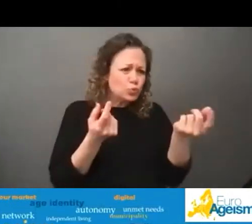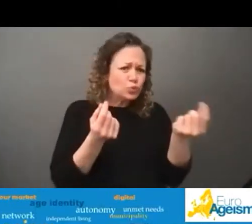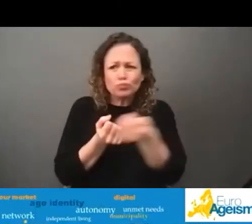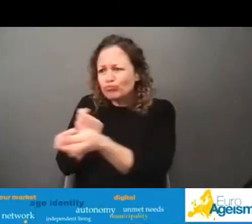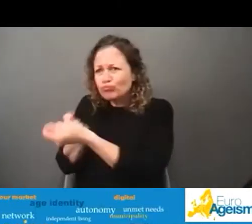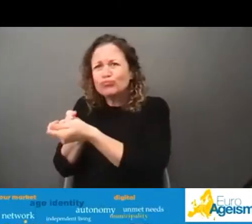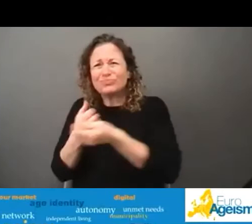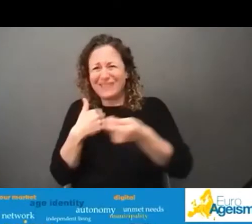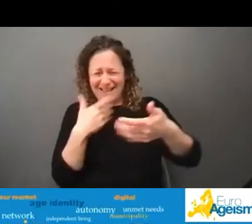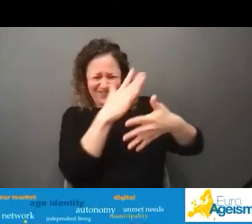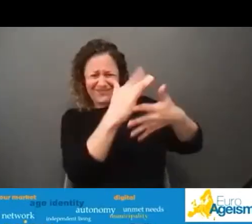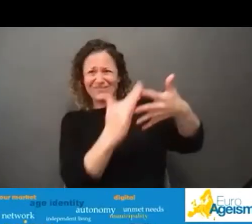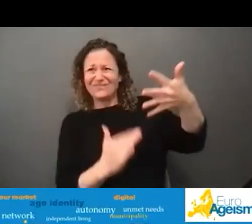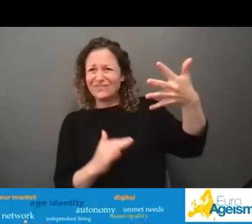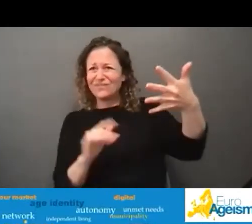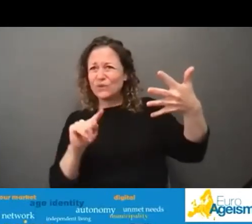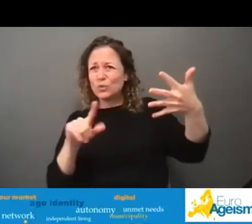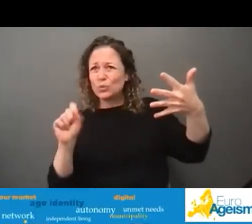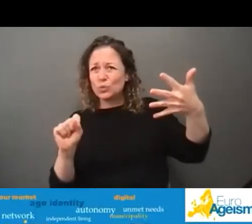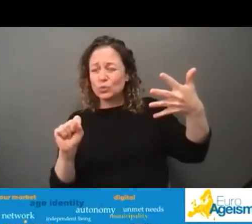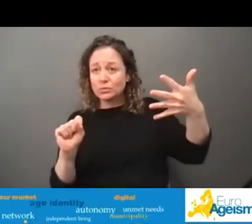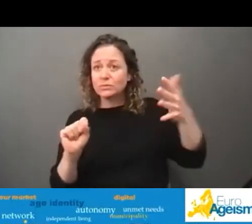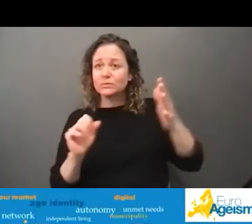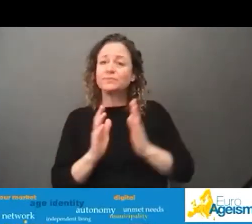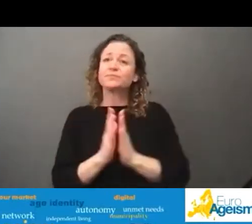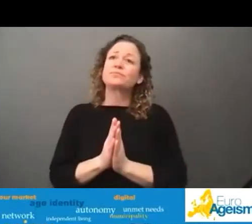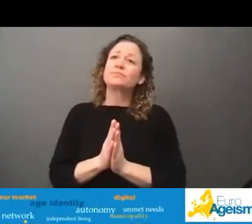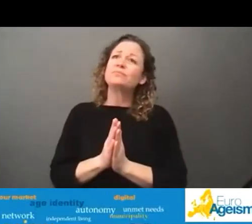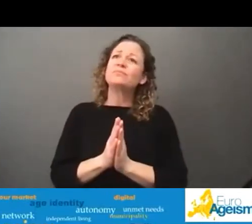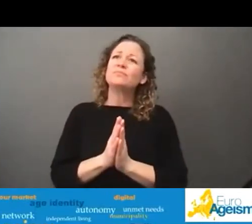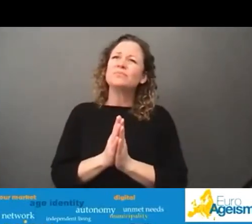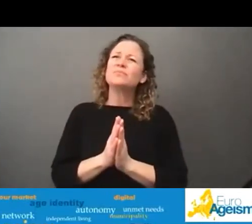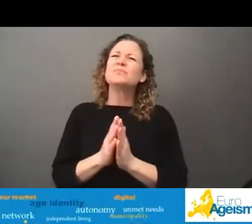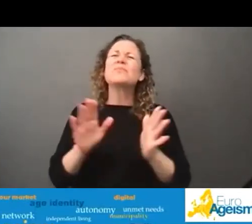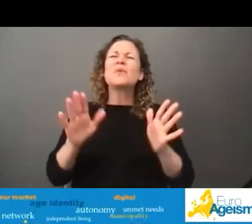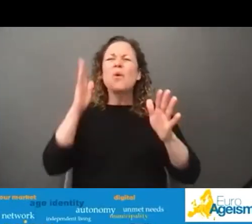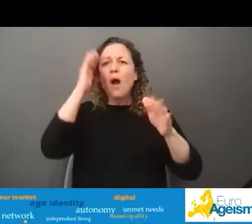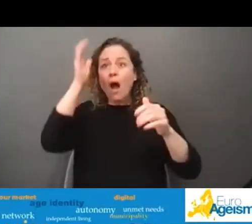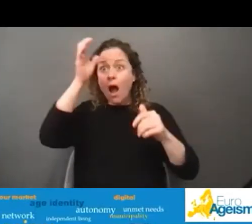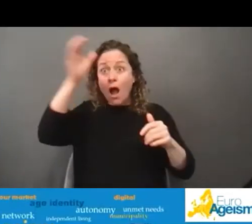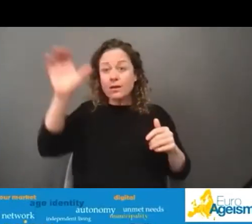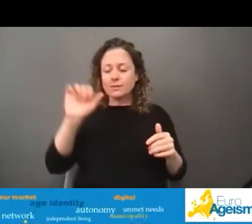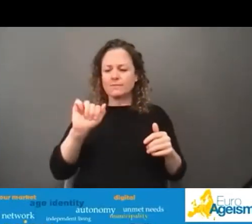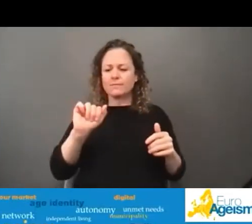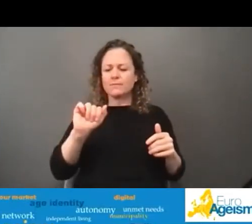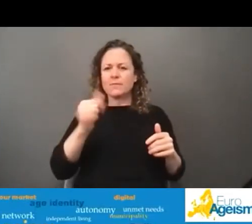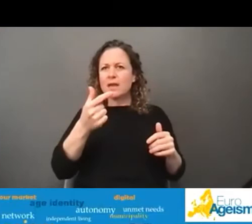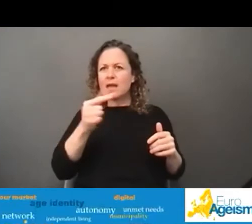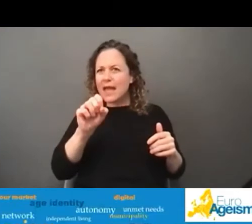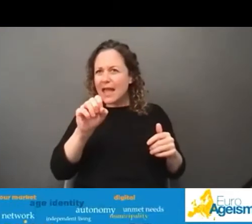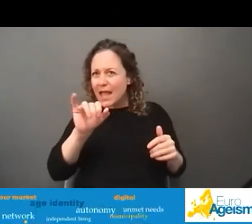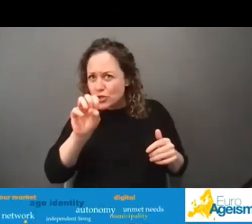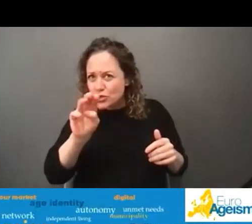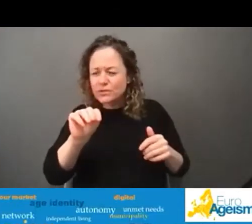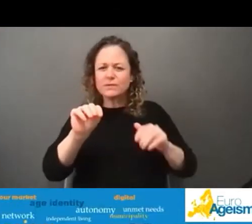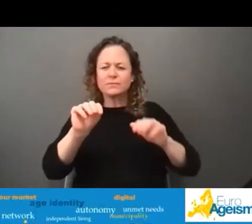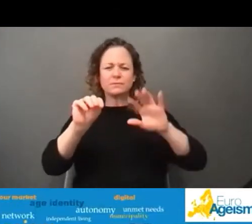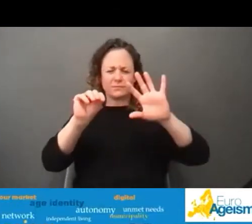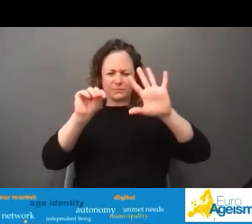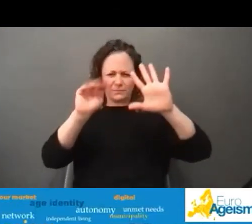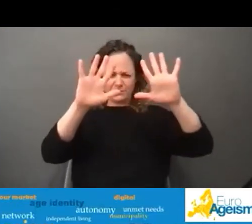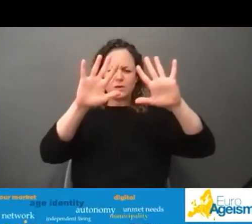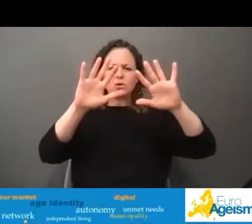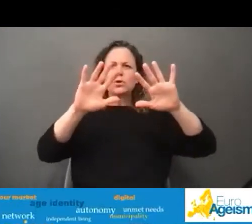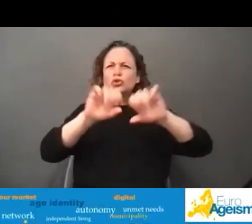When we look at underneath, like the ageism, the social behavior, the policies that Kieran was